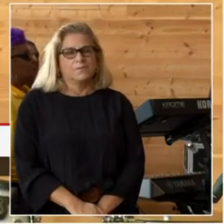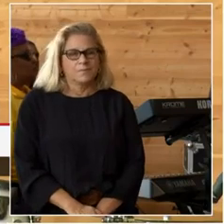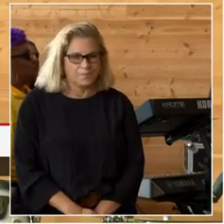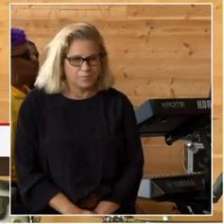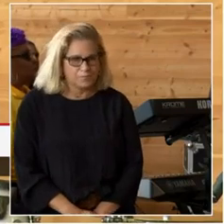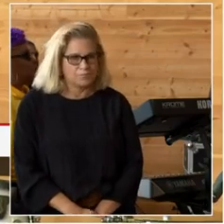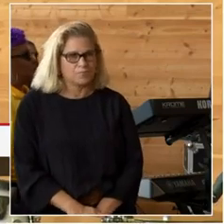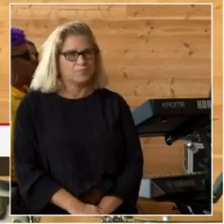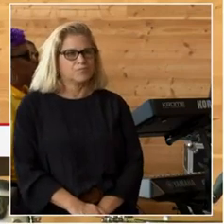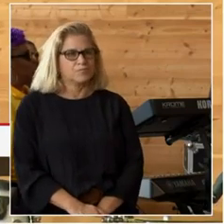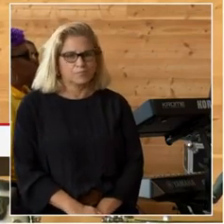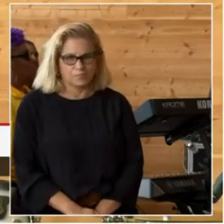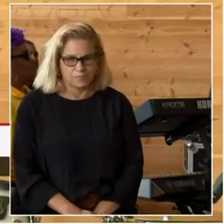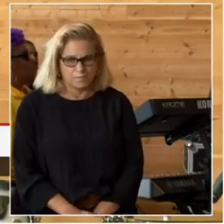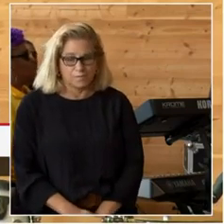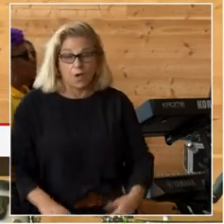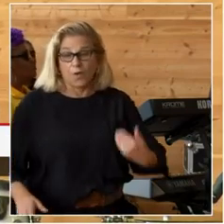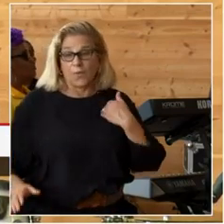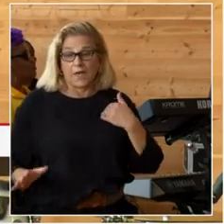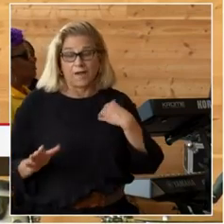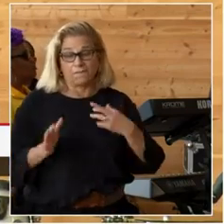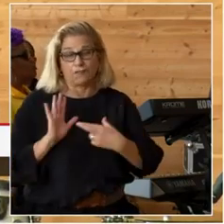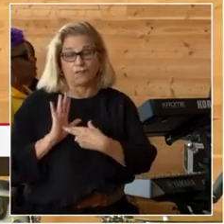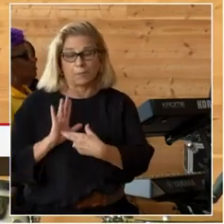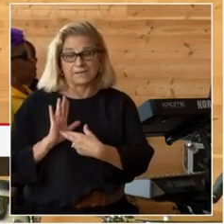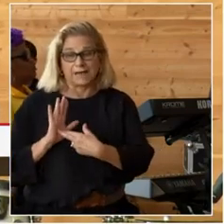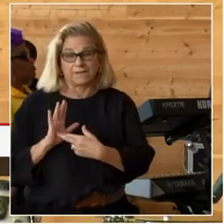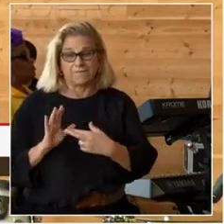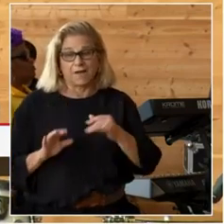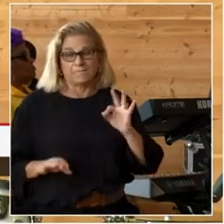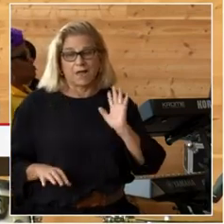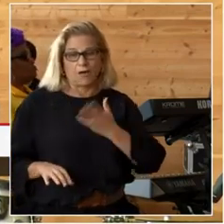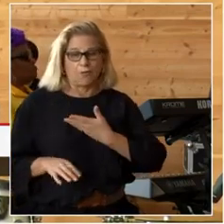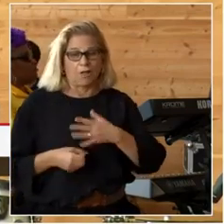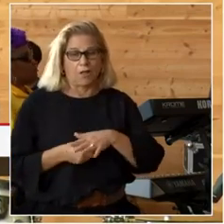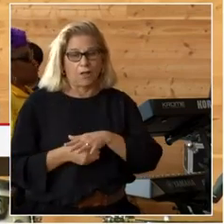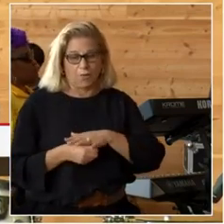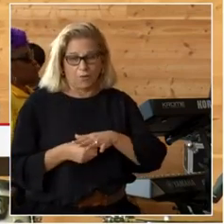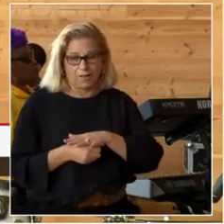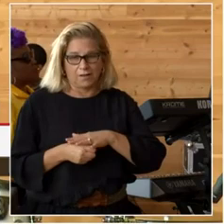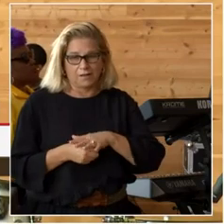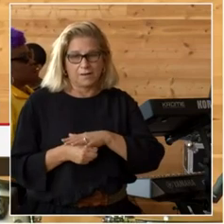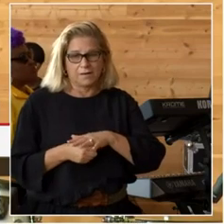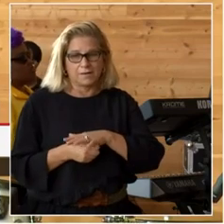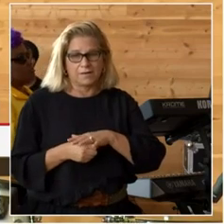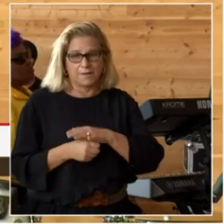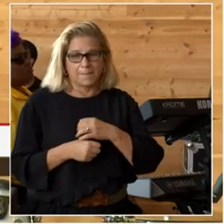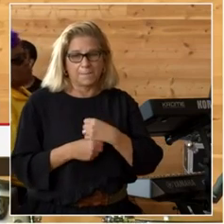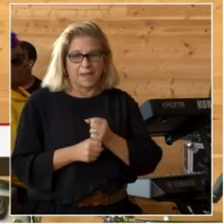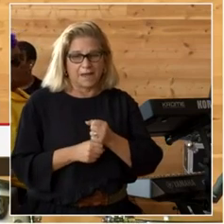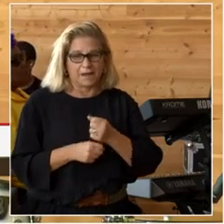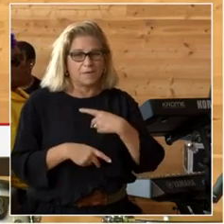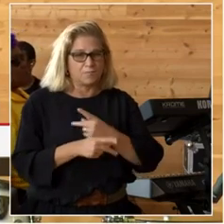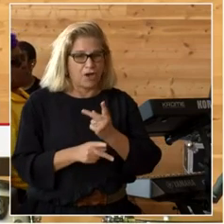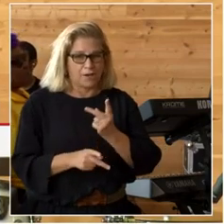That we have representation of our locally made products here, our food